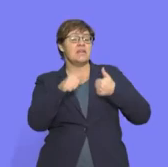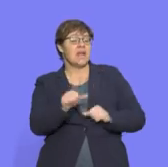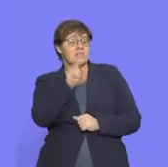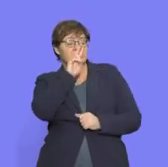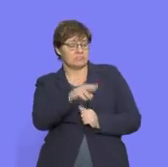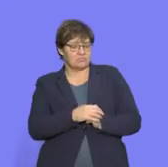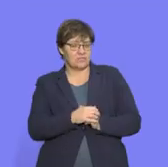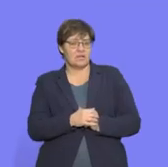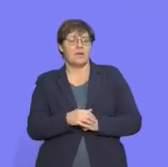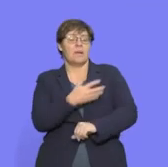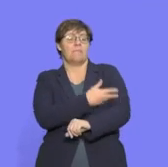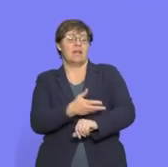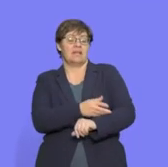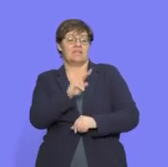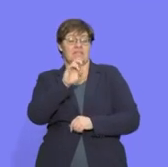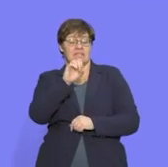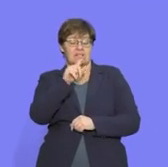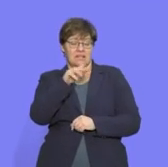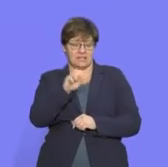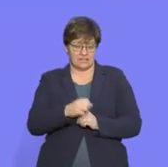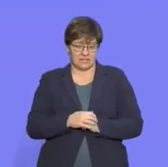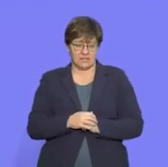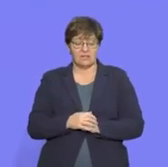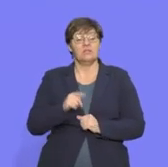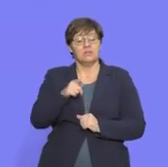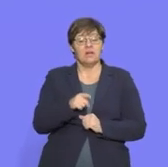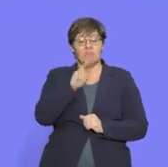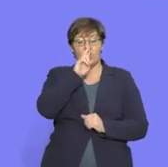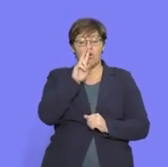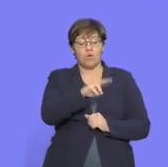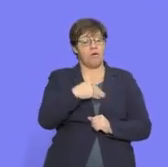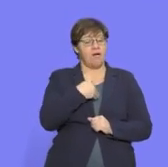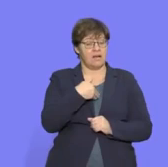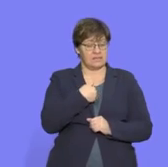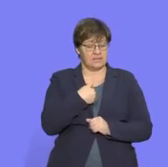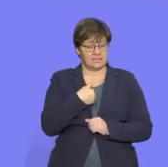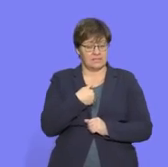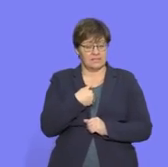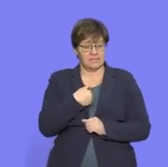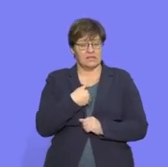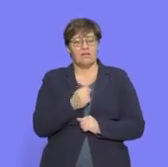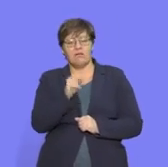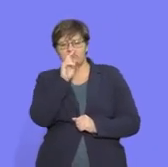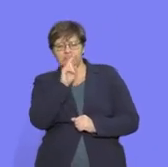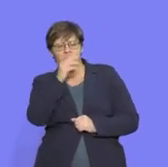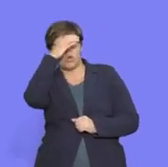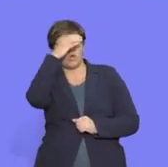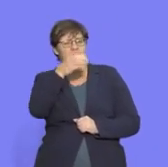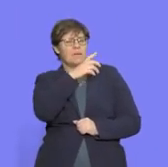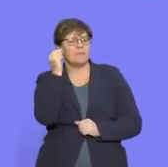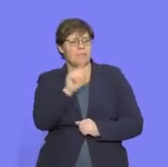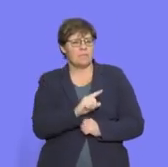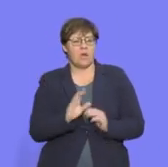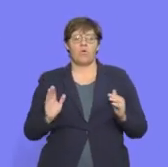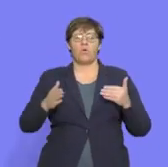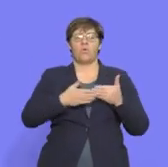look at are the blood vessels. And the blood vessels, when we looked at the heart in the beginning, we might have looked at this concept called